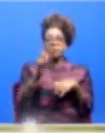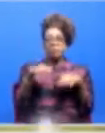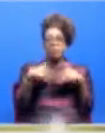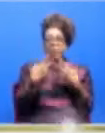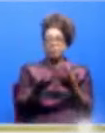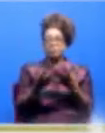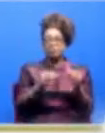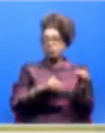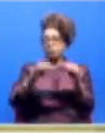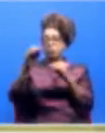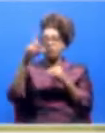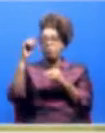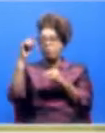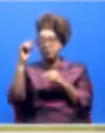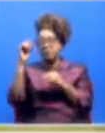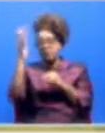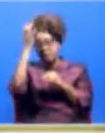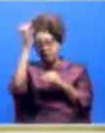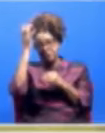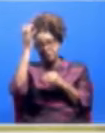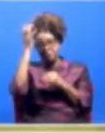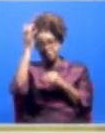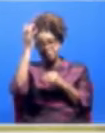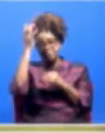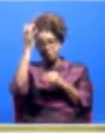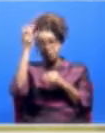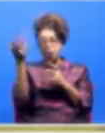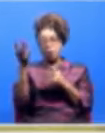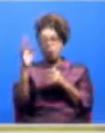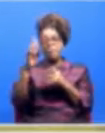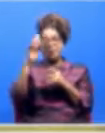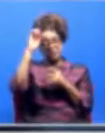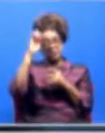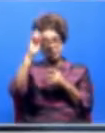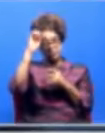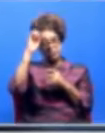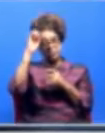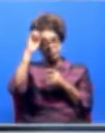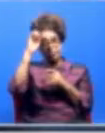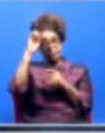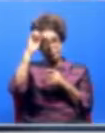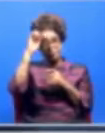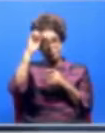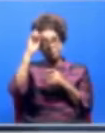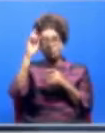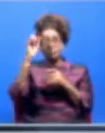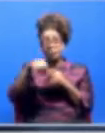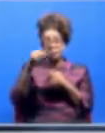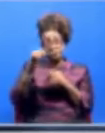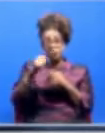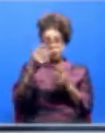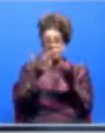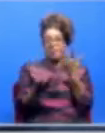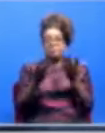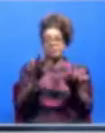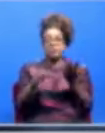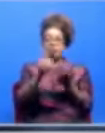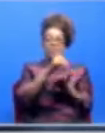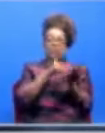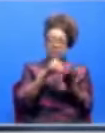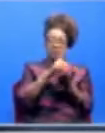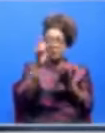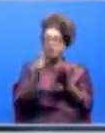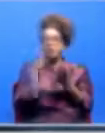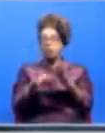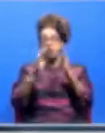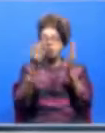left Nairobi, you went to Mombasa, or you went to Kakamega, or you went to Mandera. So you relocated. It could be domestically,